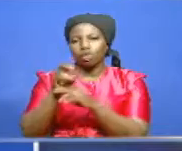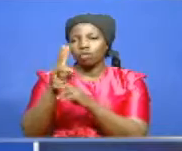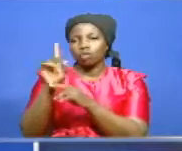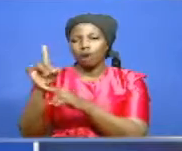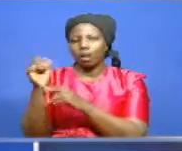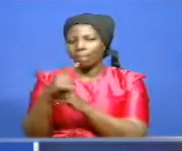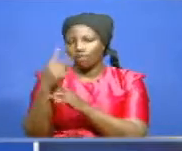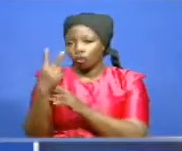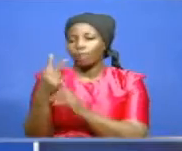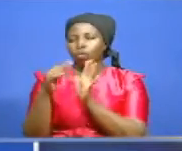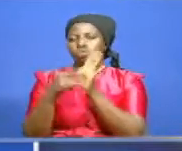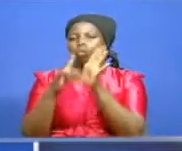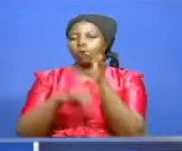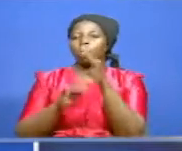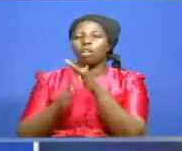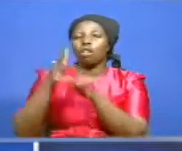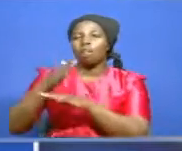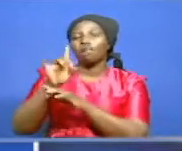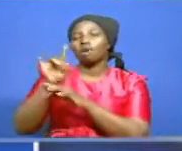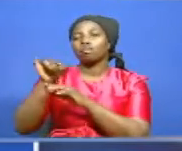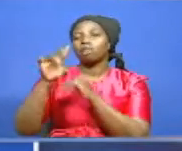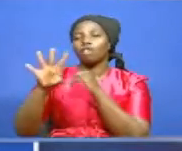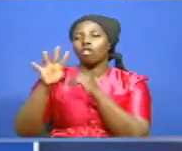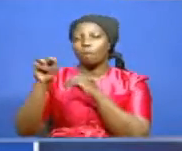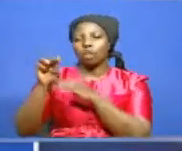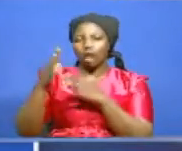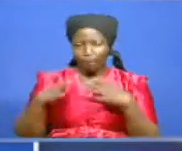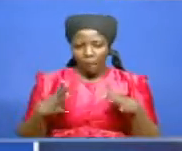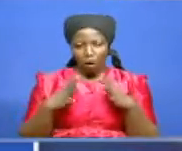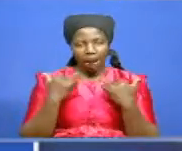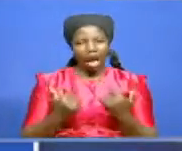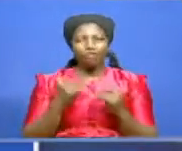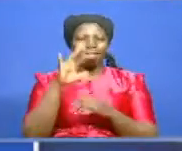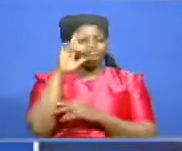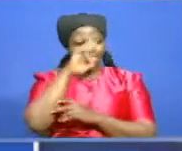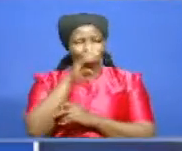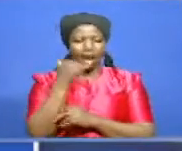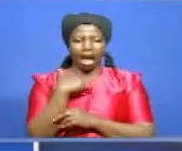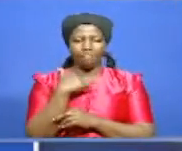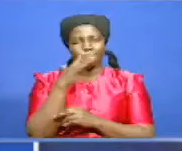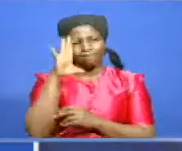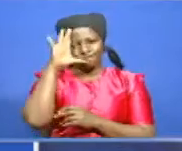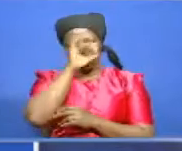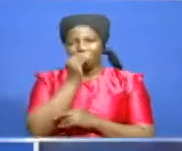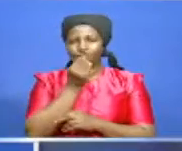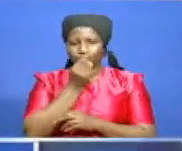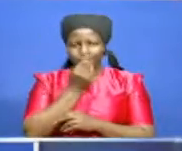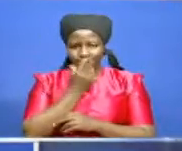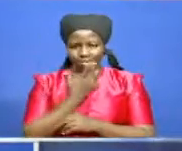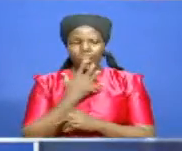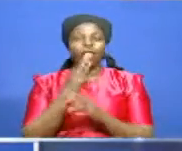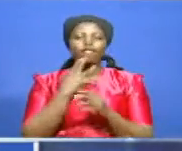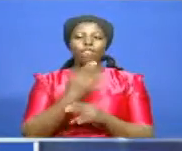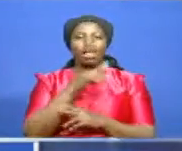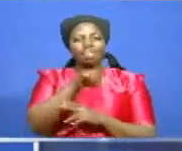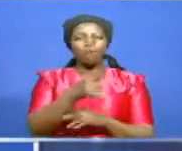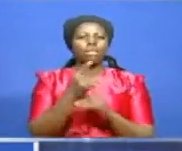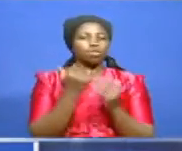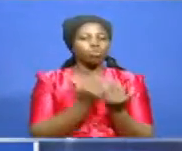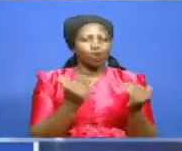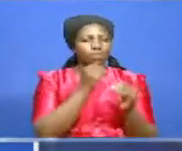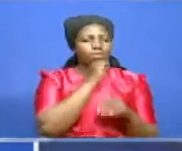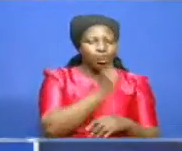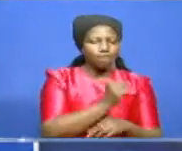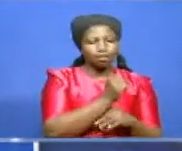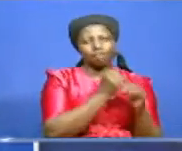indicates that over 1.4 million people are at risk of a food crisis. 400,000 children aged between